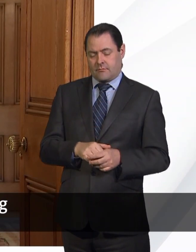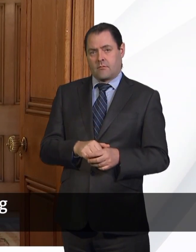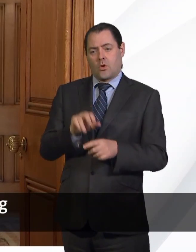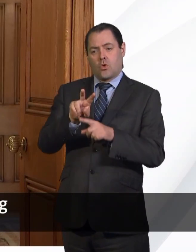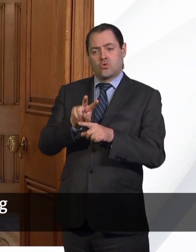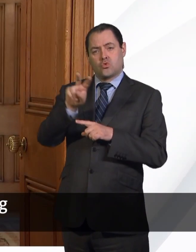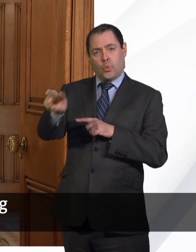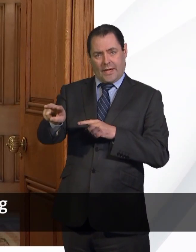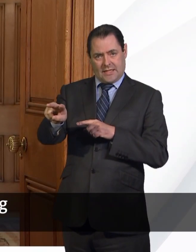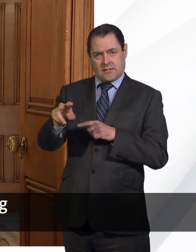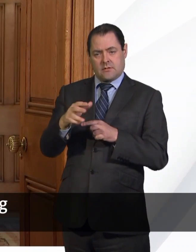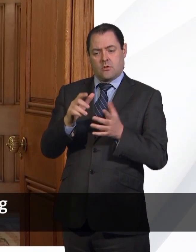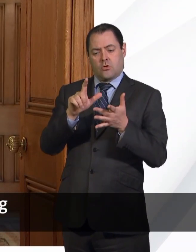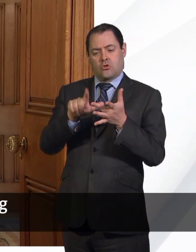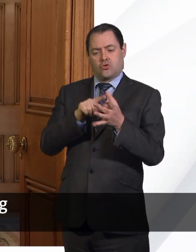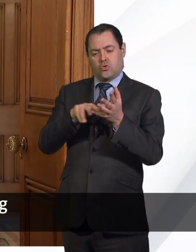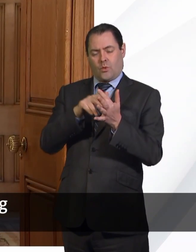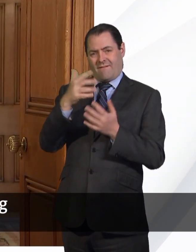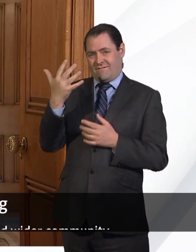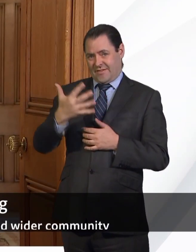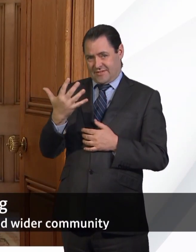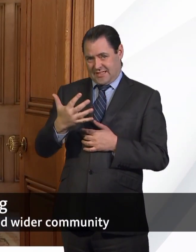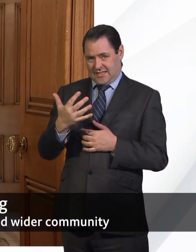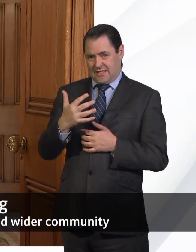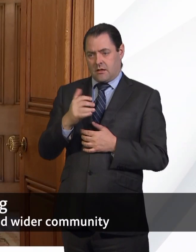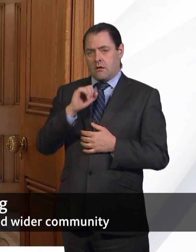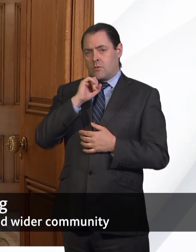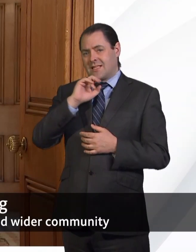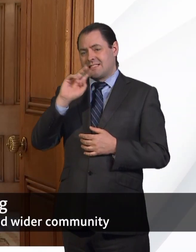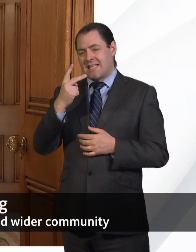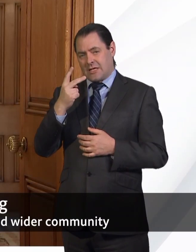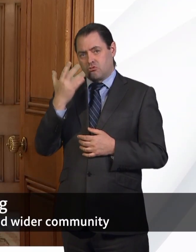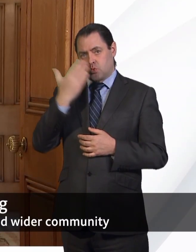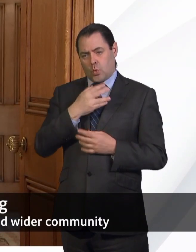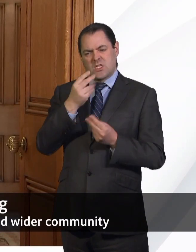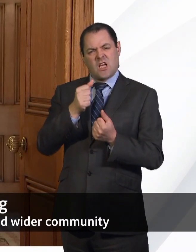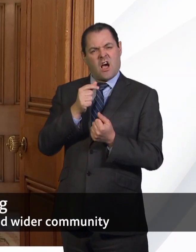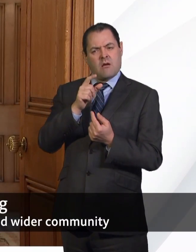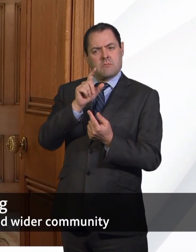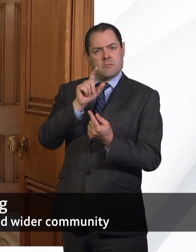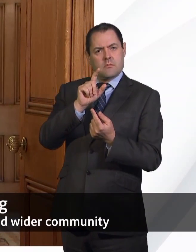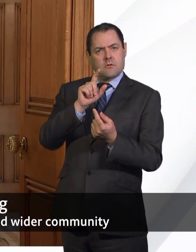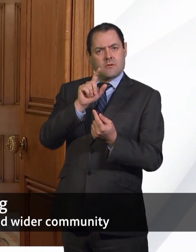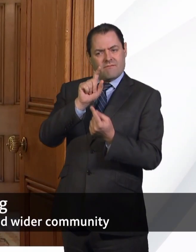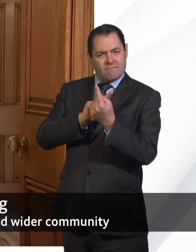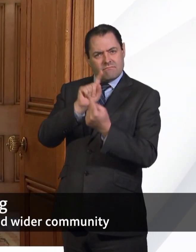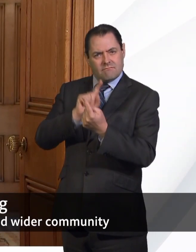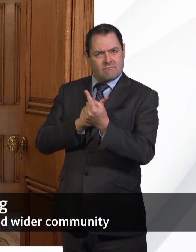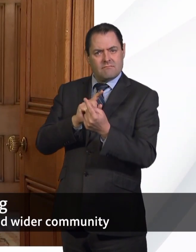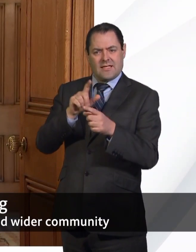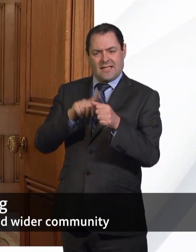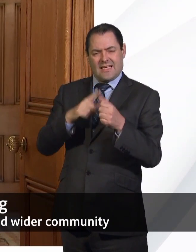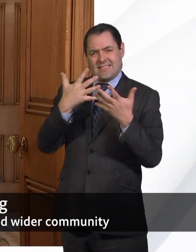later, on the 15th of June, secondary schools will begin to provide some face-to-face contact time for Years 10 and 12.